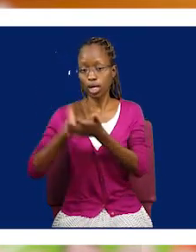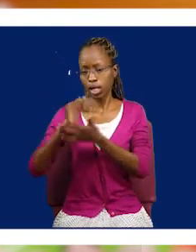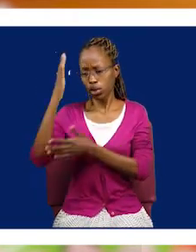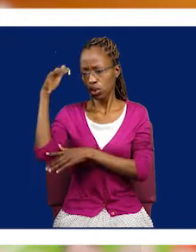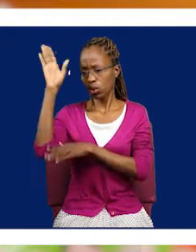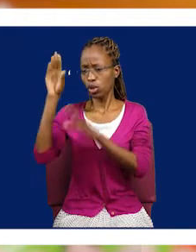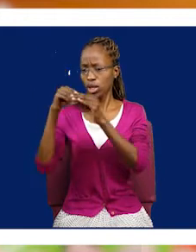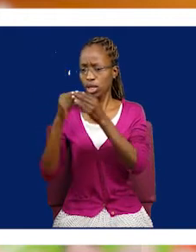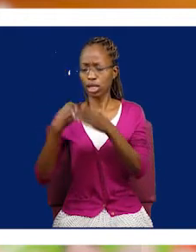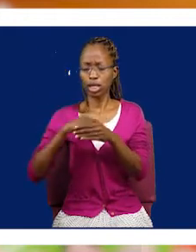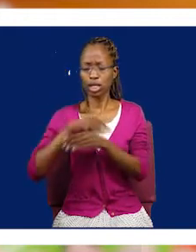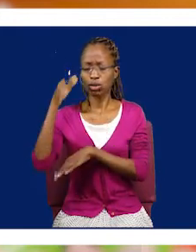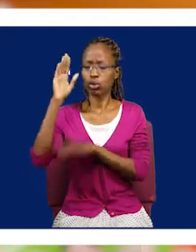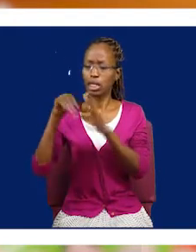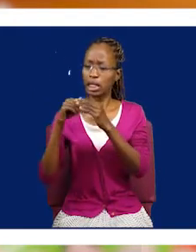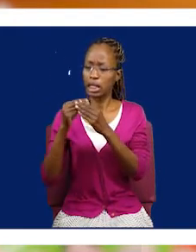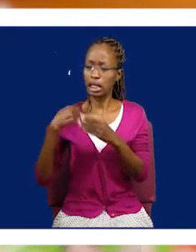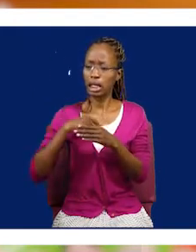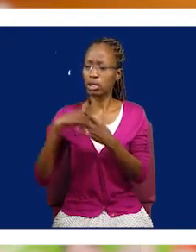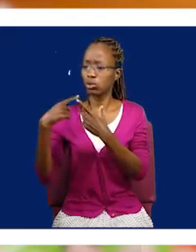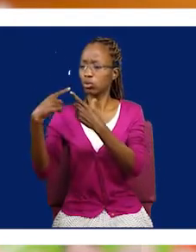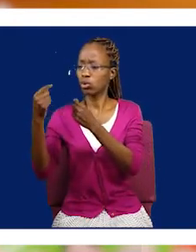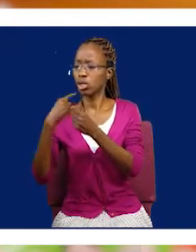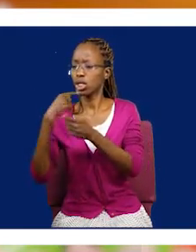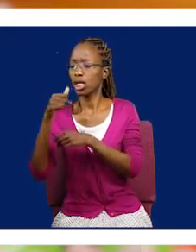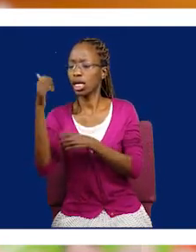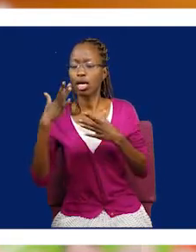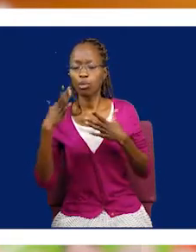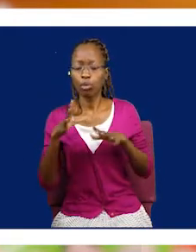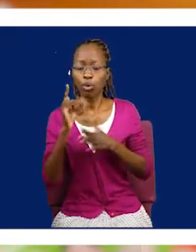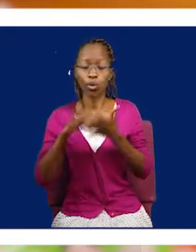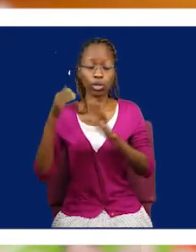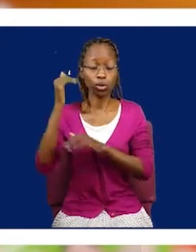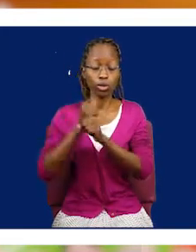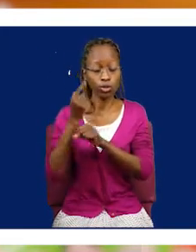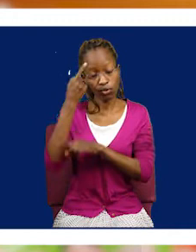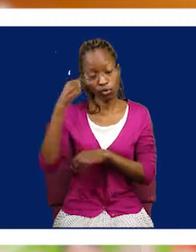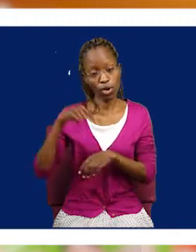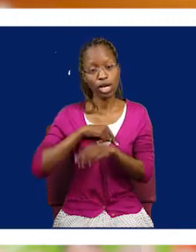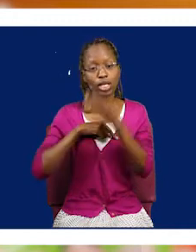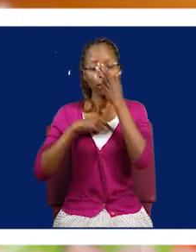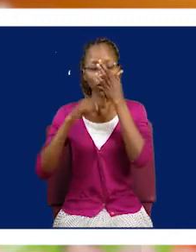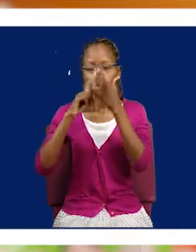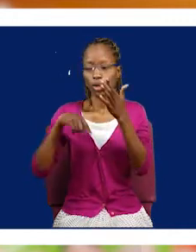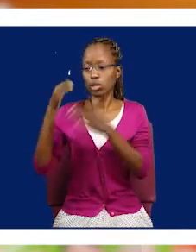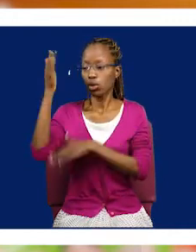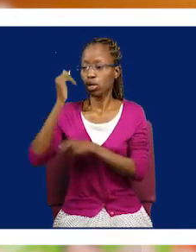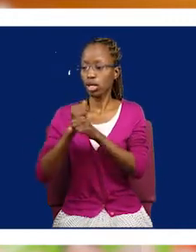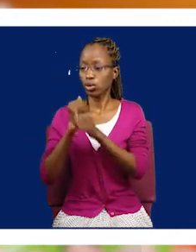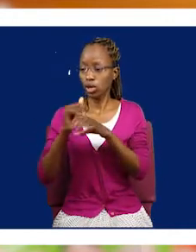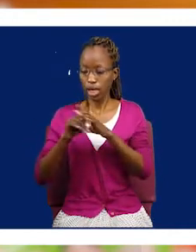he created us. He created us so that we can go and tell others that what God has done for us, what he has done for us in our